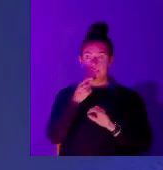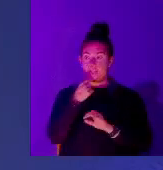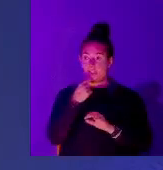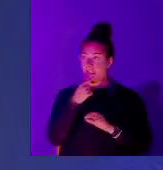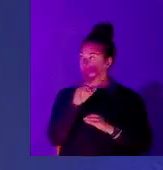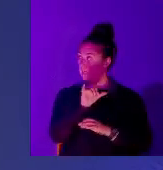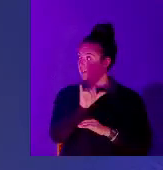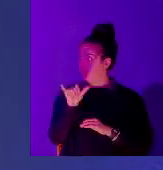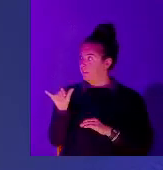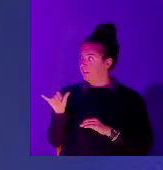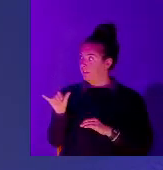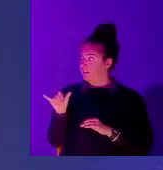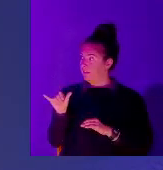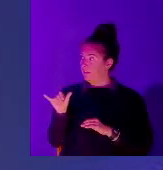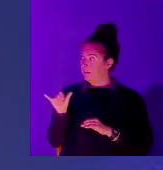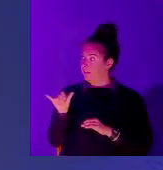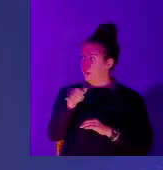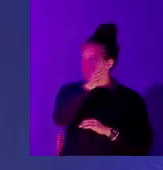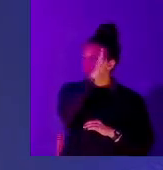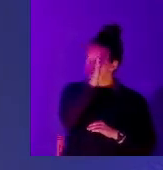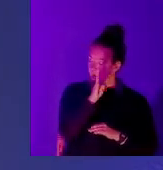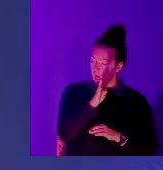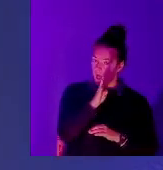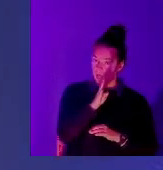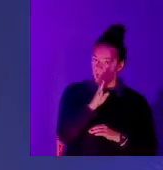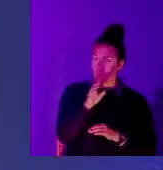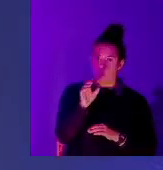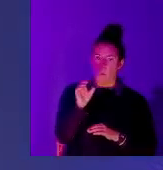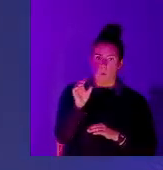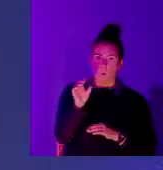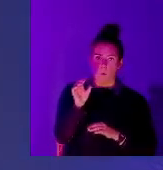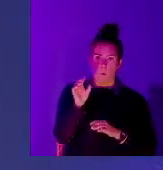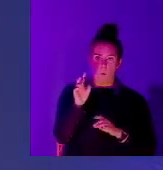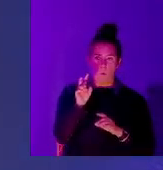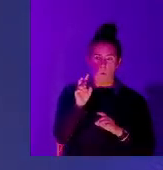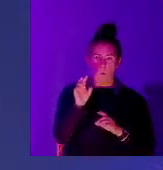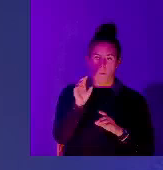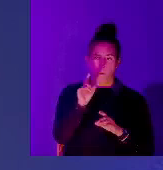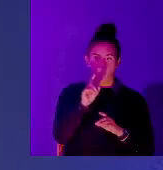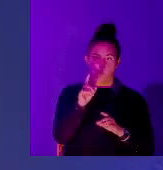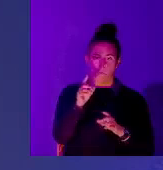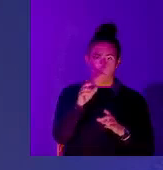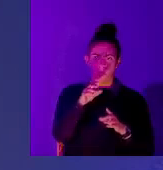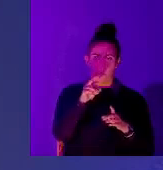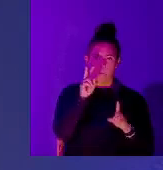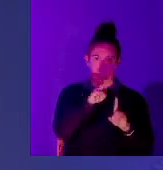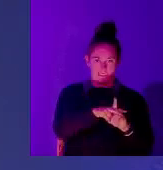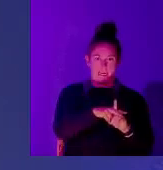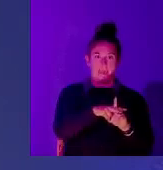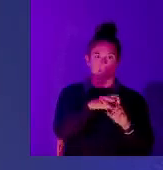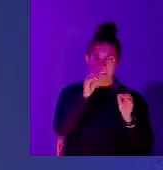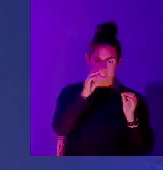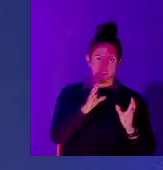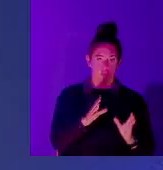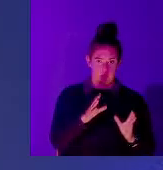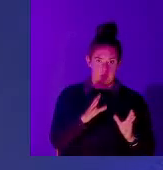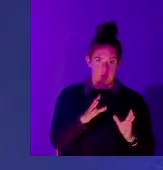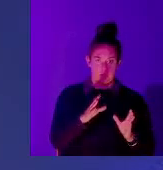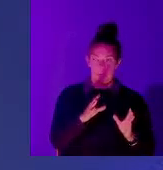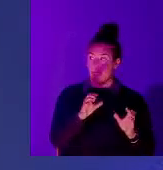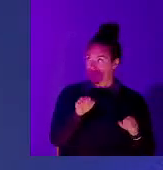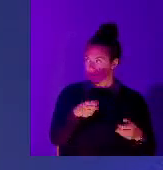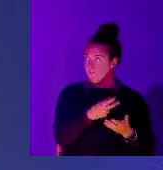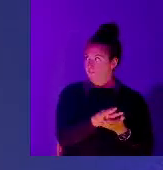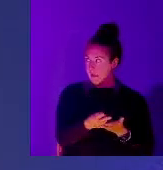err. That's why you got to be a Berean. That's why you have to compare what's being taught with